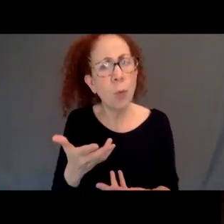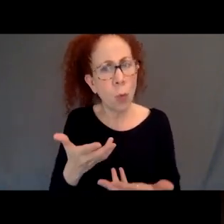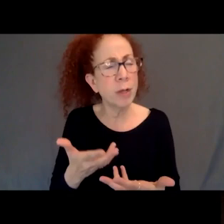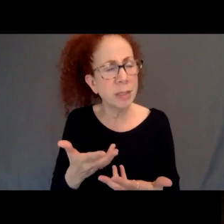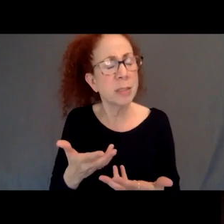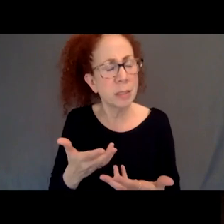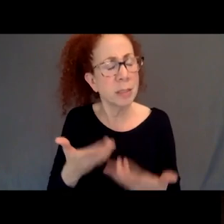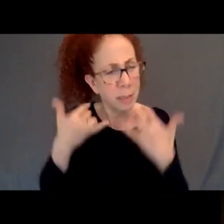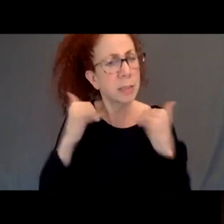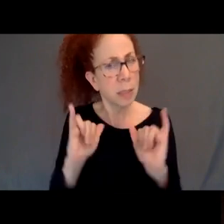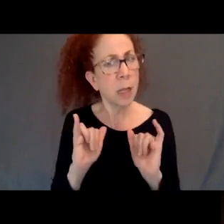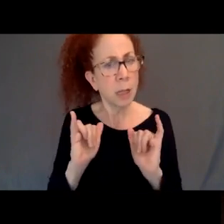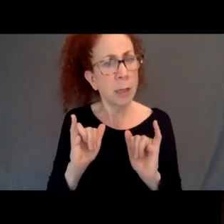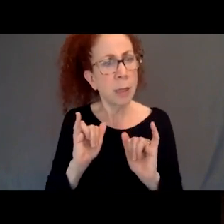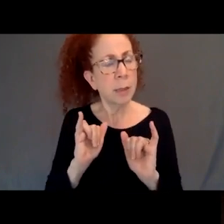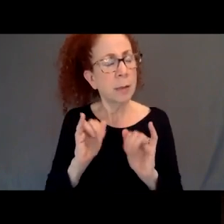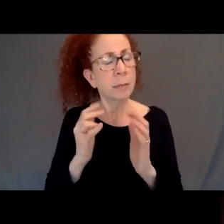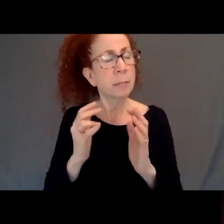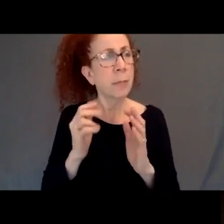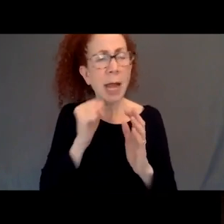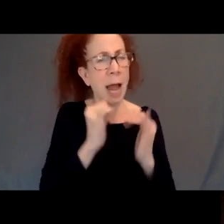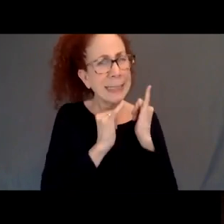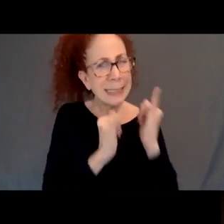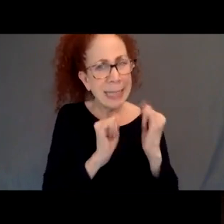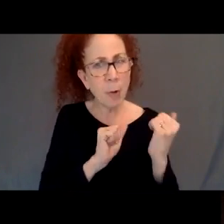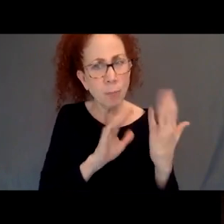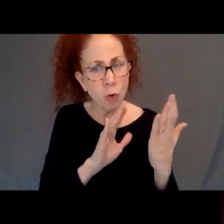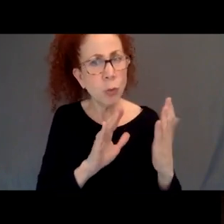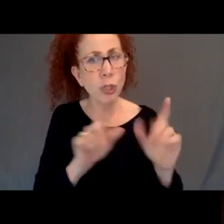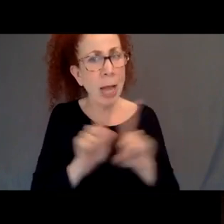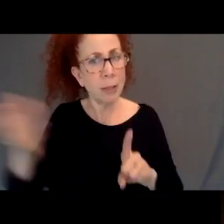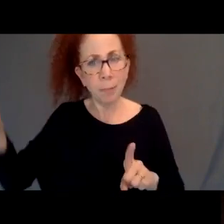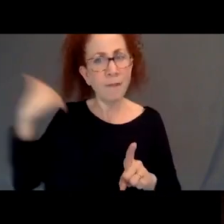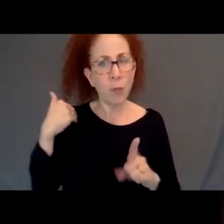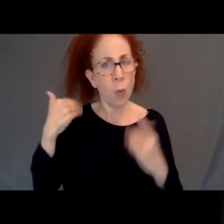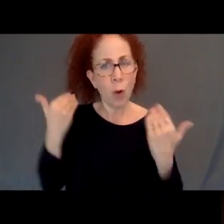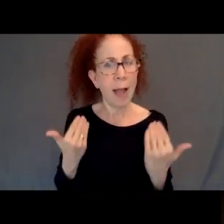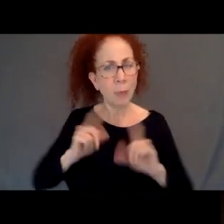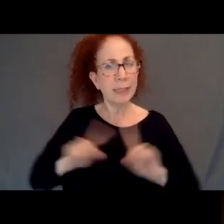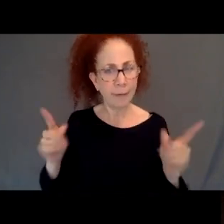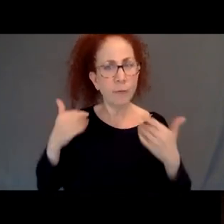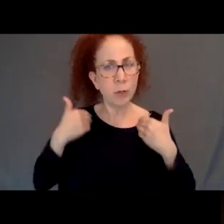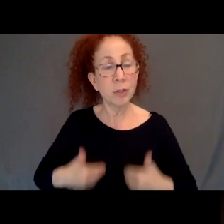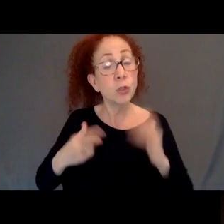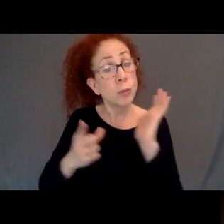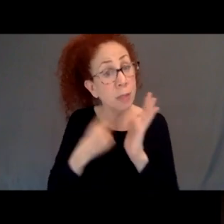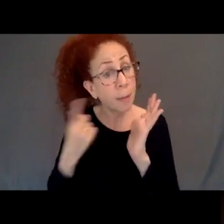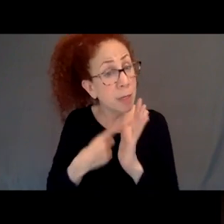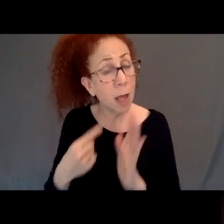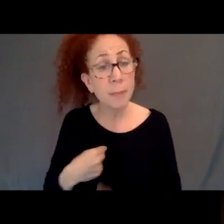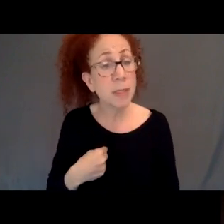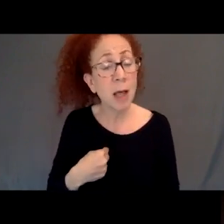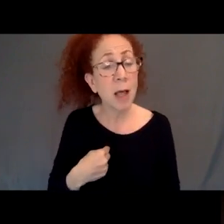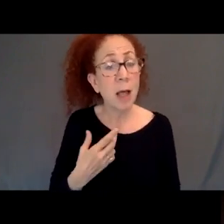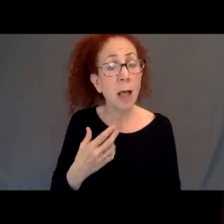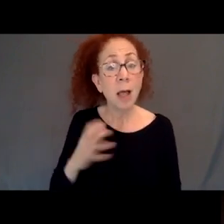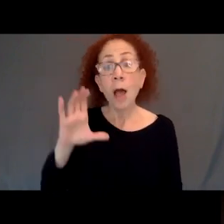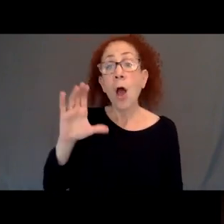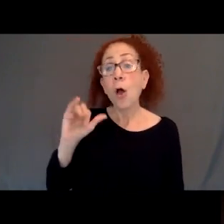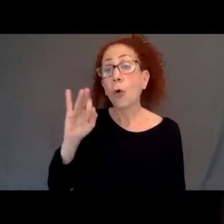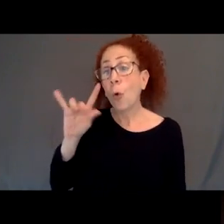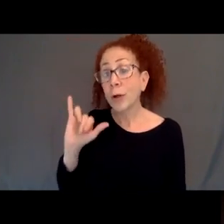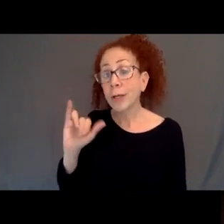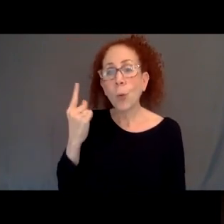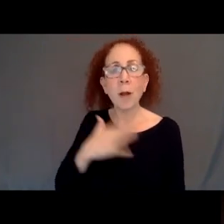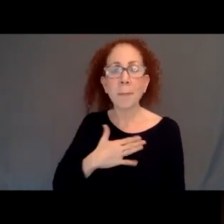necessarily taking it the same way or the same approach that I would originally take it. So there are times where, like, you know, Courtney is like one of